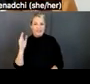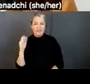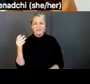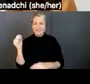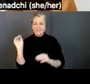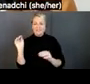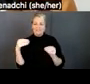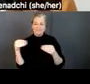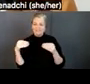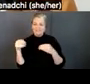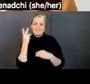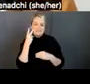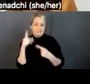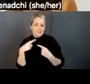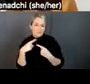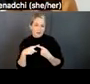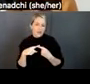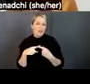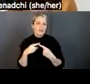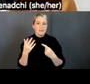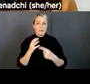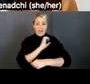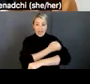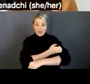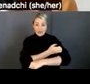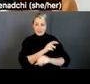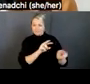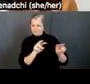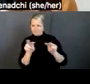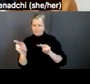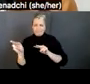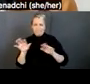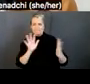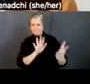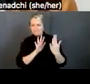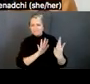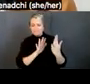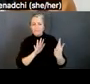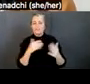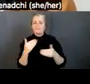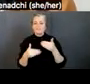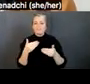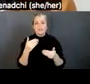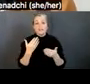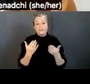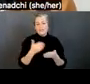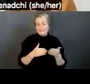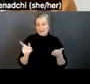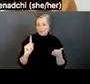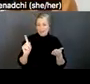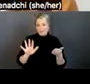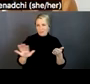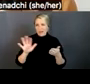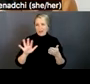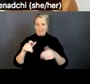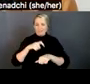kind of fluidly. We'll assess where the energy is in the room as I'm moving through content, and probably somewhere around the hour